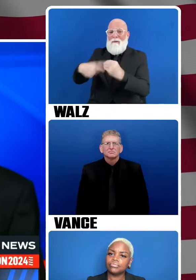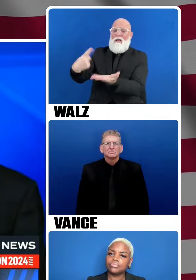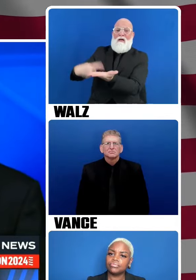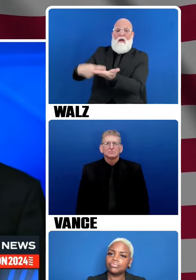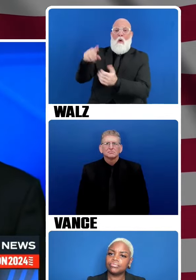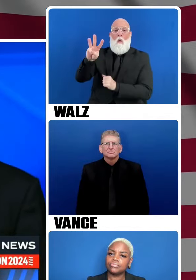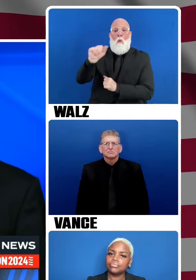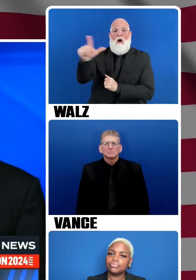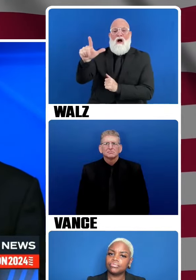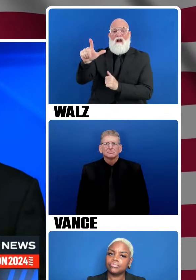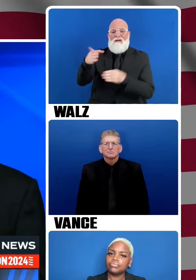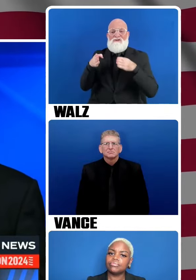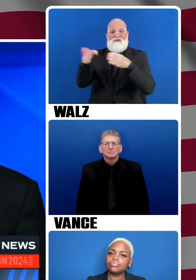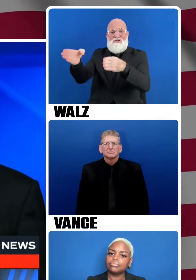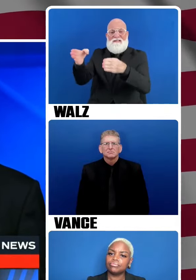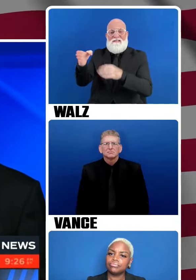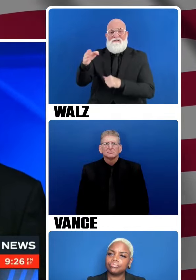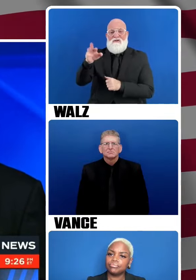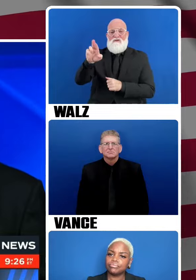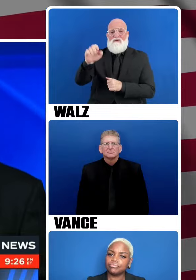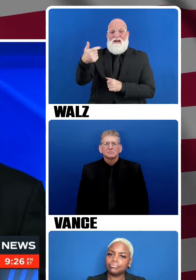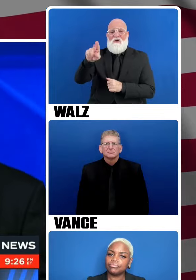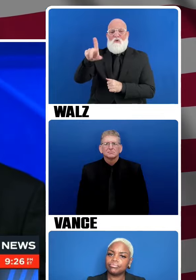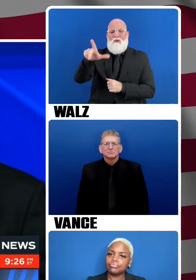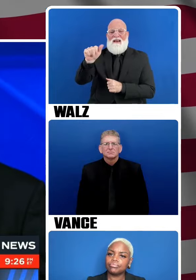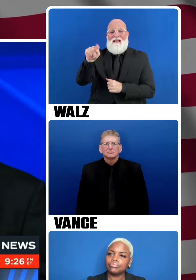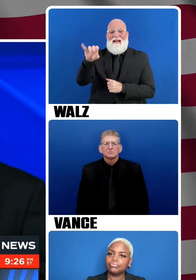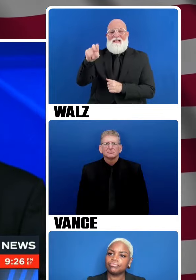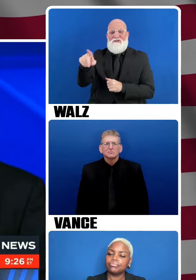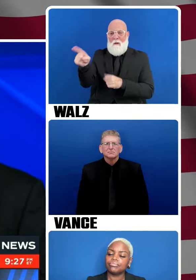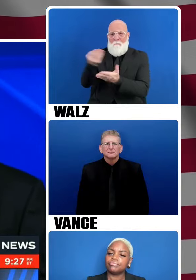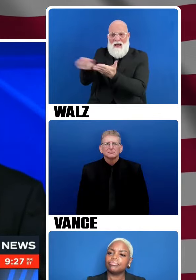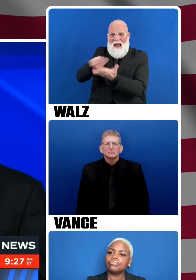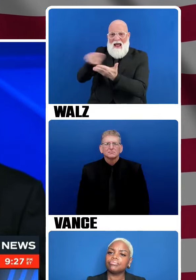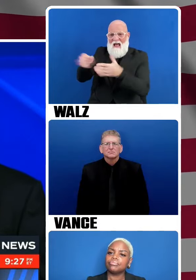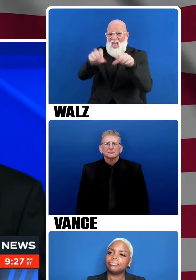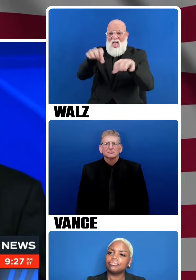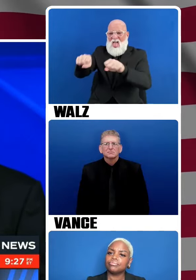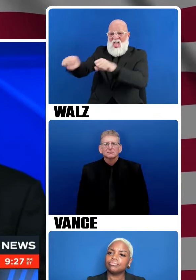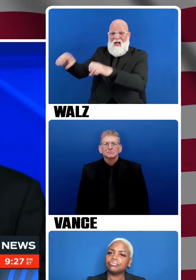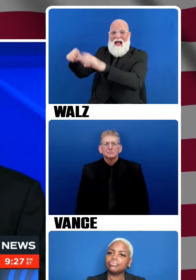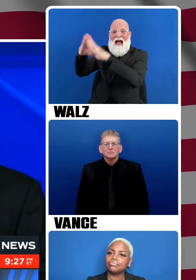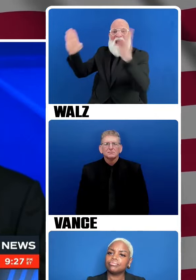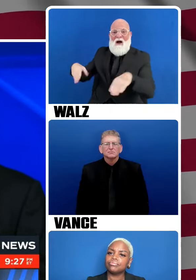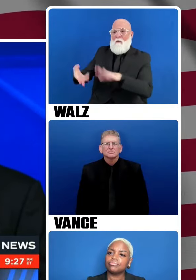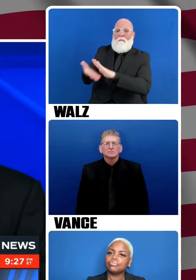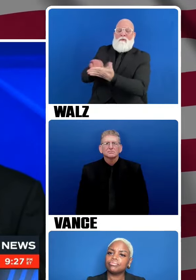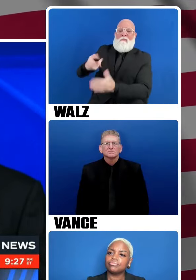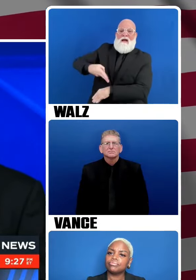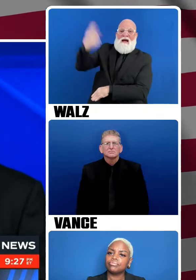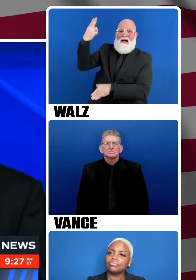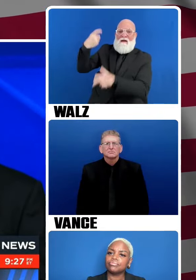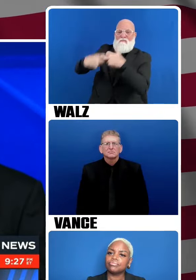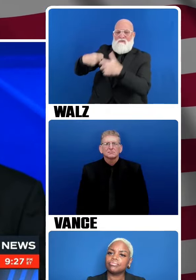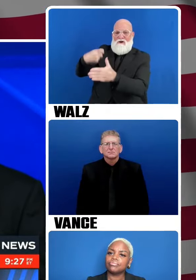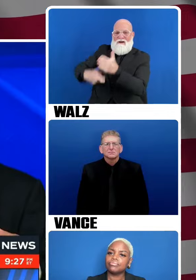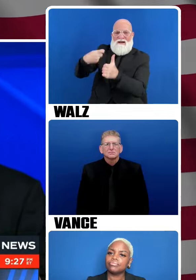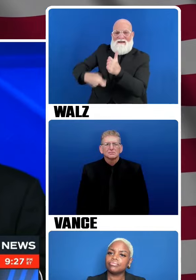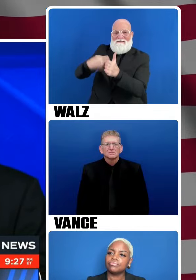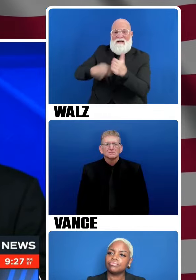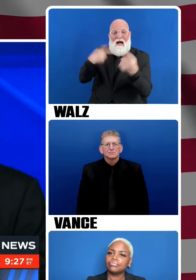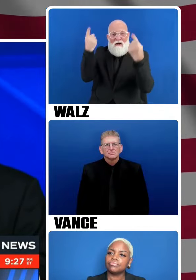this bill also gives the money necessary to adjudicate. I agree, it should not take 7 years for an asylum claim to be